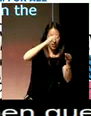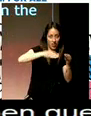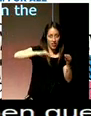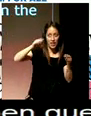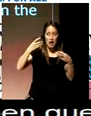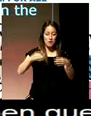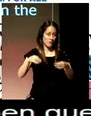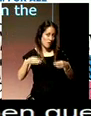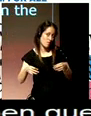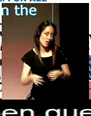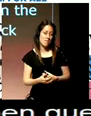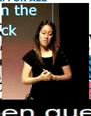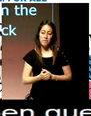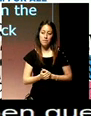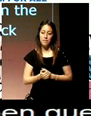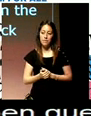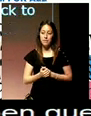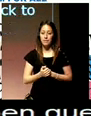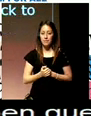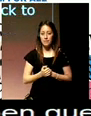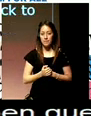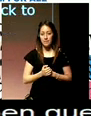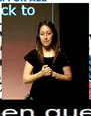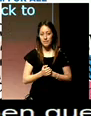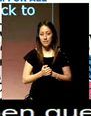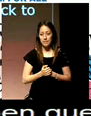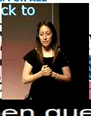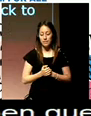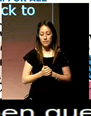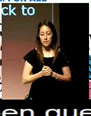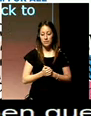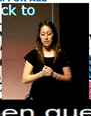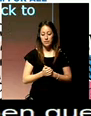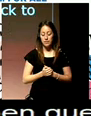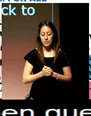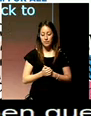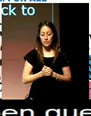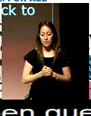founded in the Viking Age.